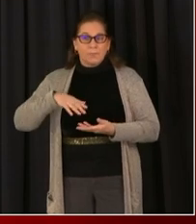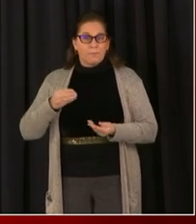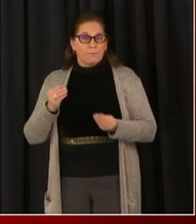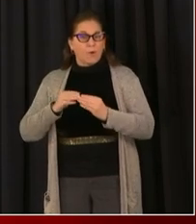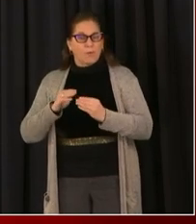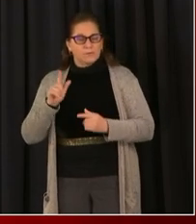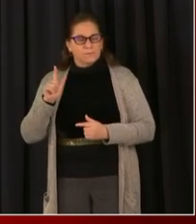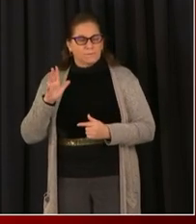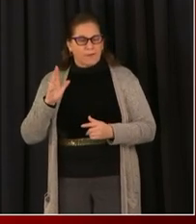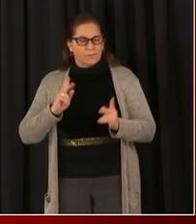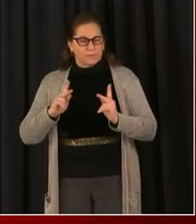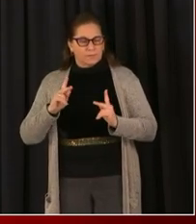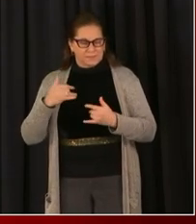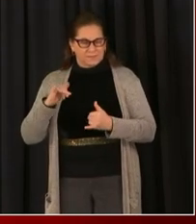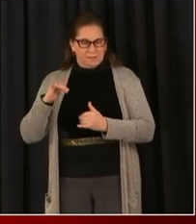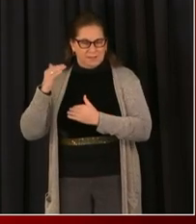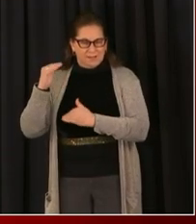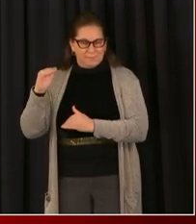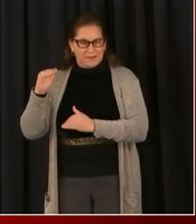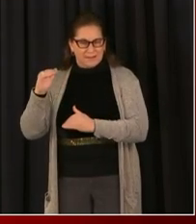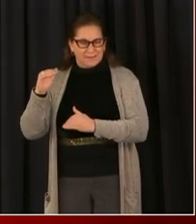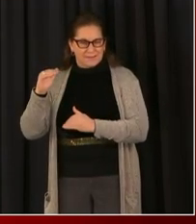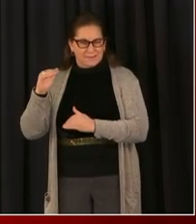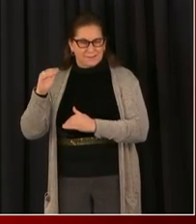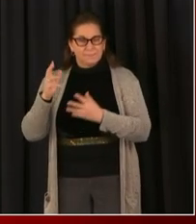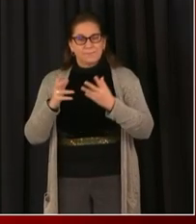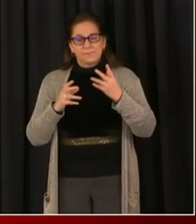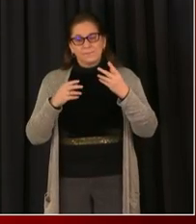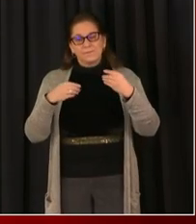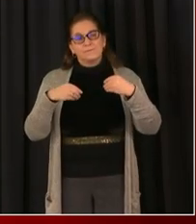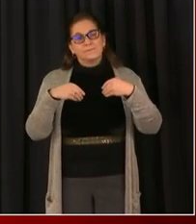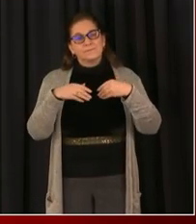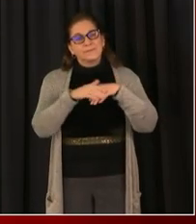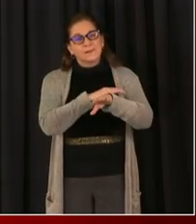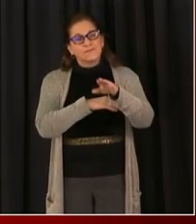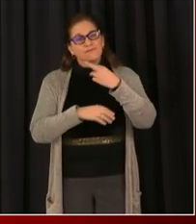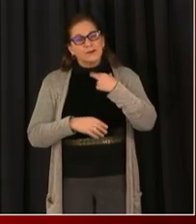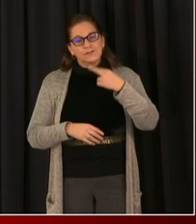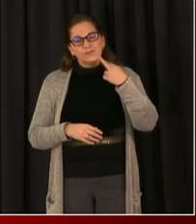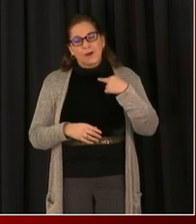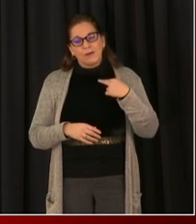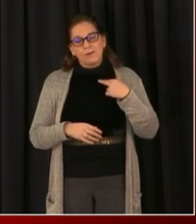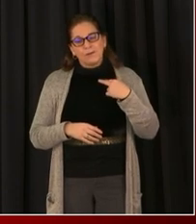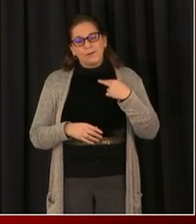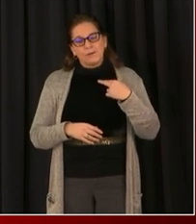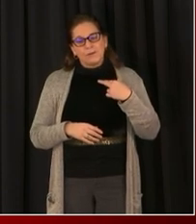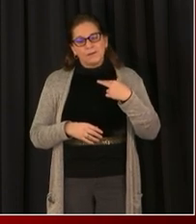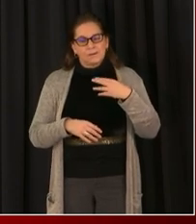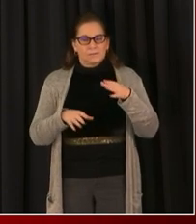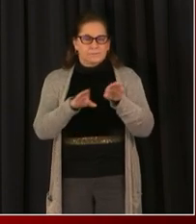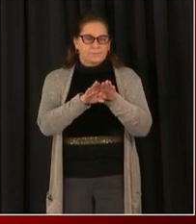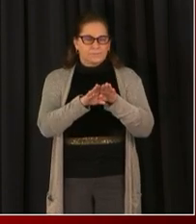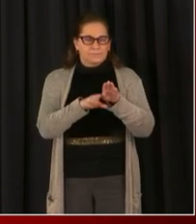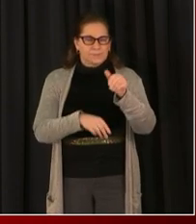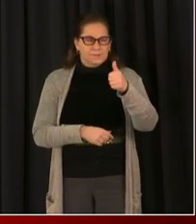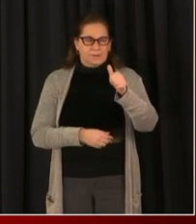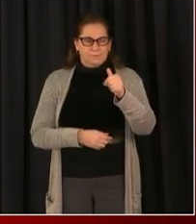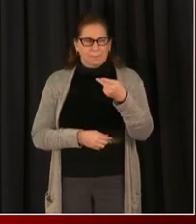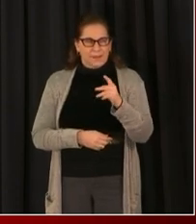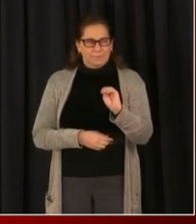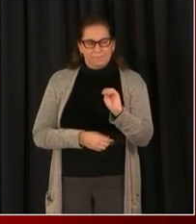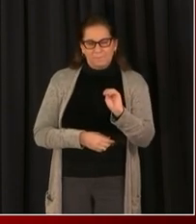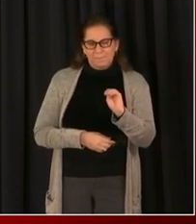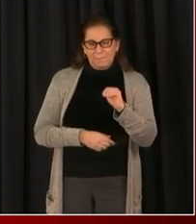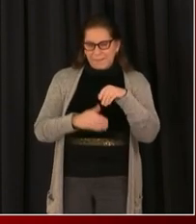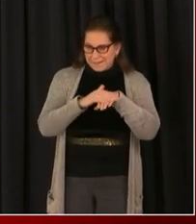of alcohol at restaurants to 10 p.m. and lowered the capacity for indoor dining. We suspended